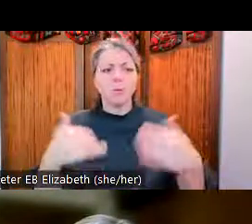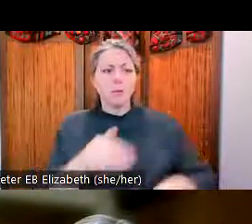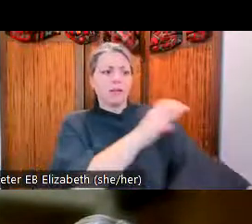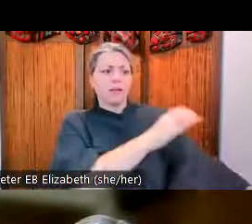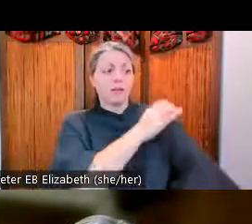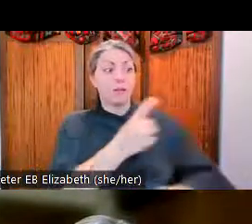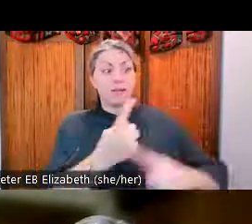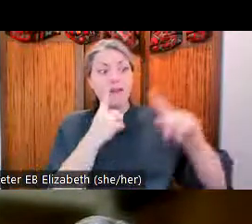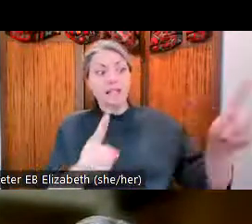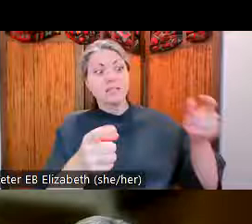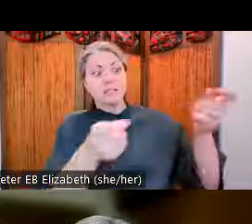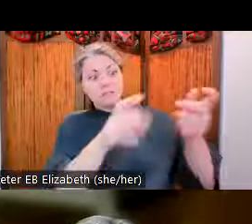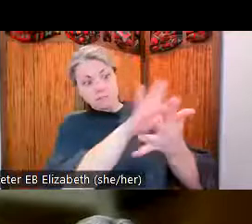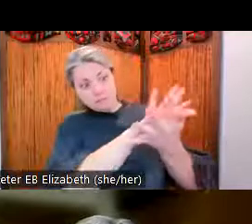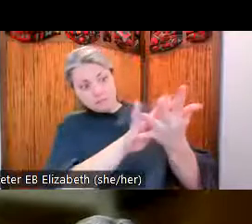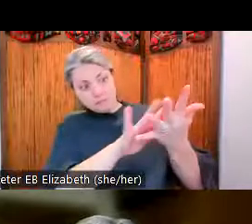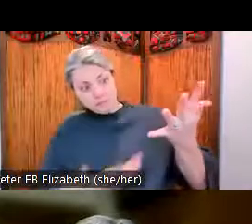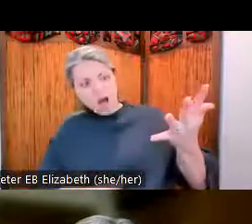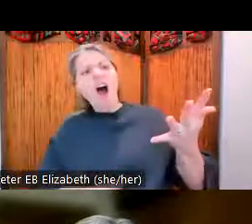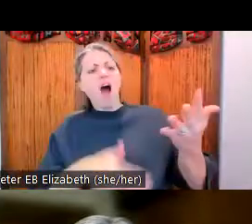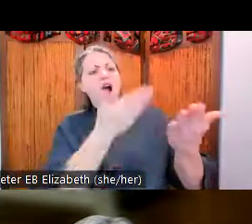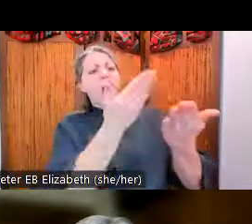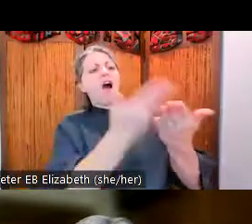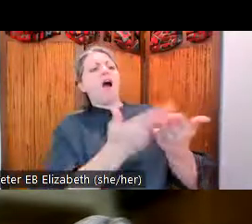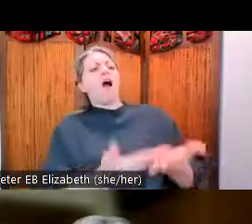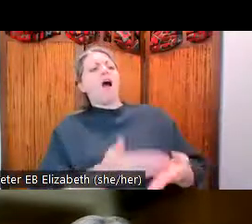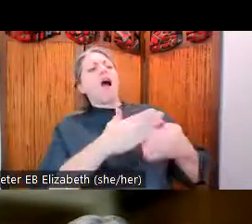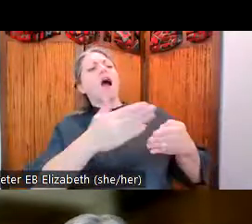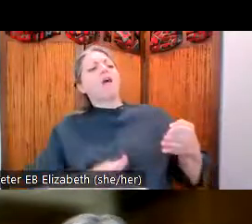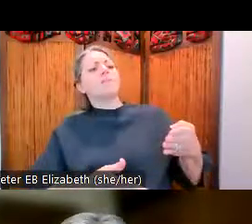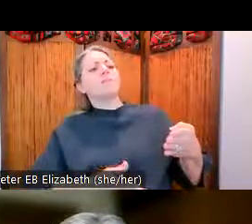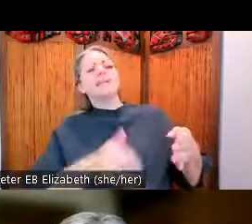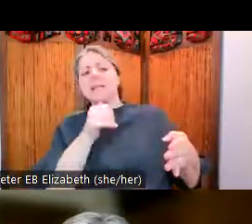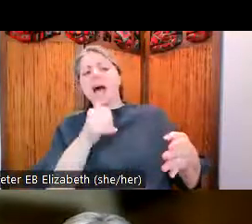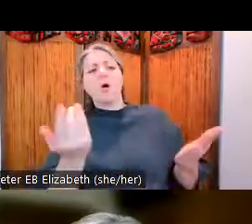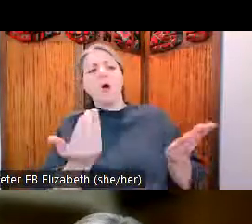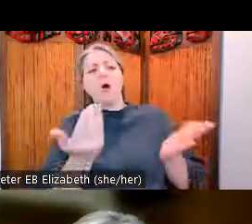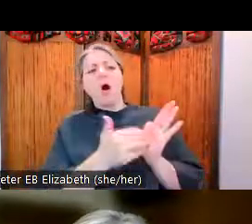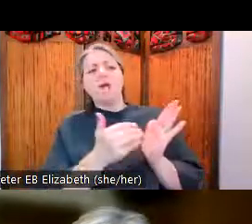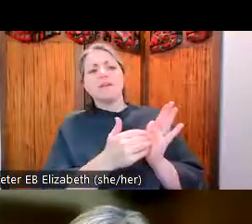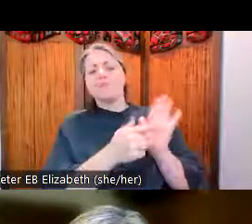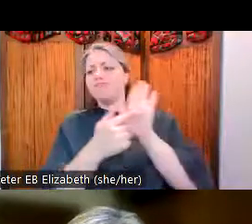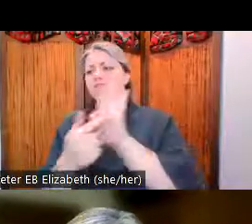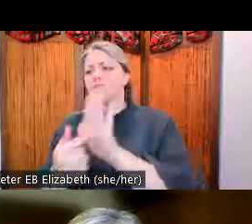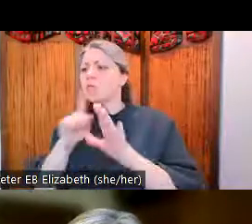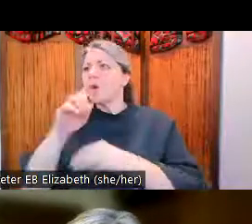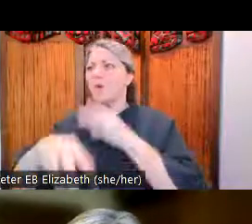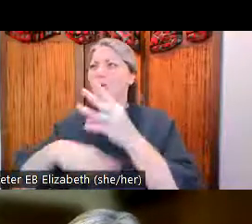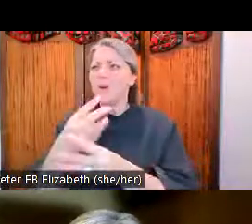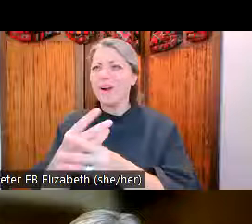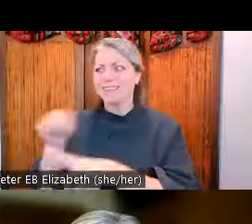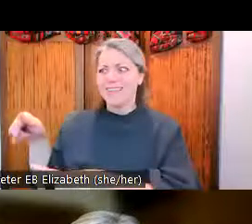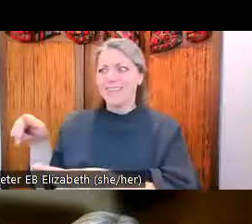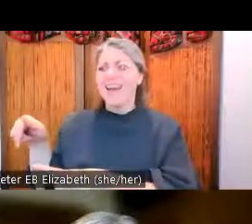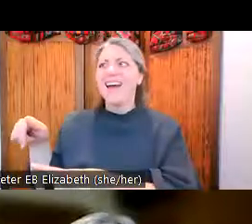effectiveness trials is that the findings from that don't often transfer to real world settings. And we really want to